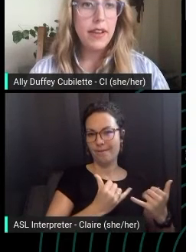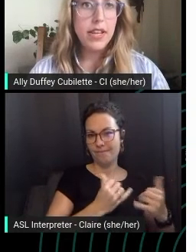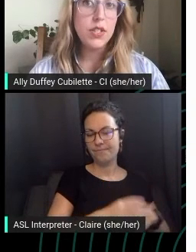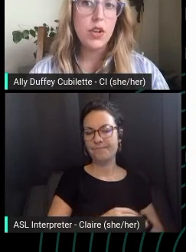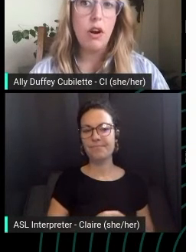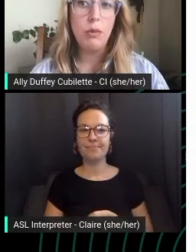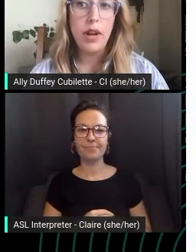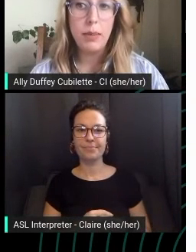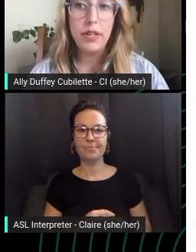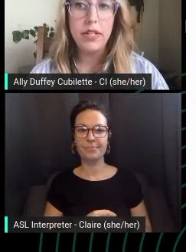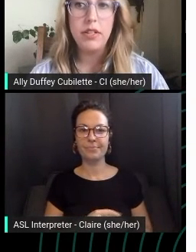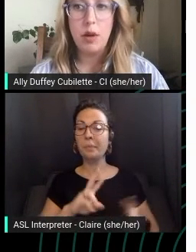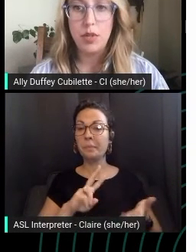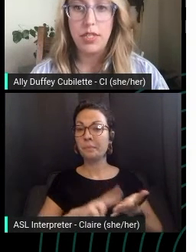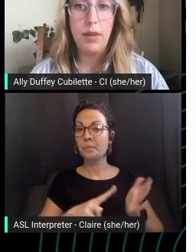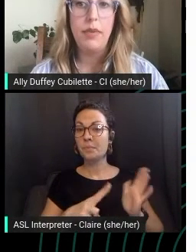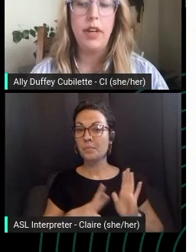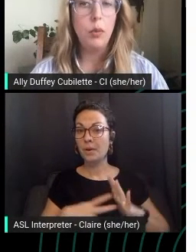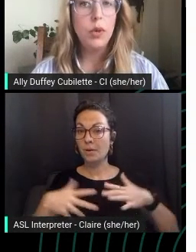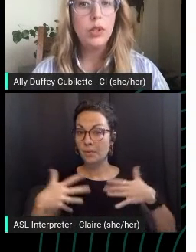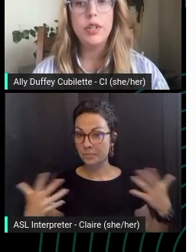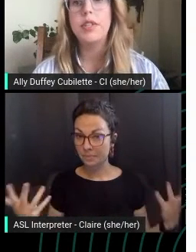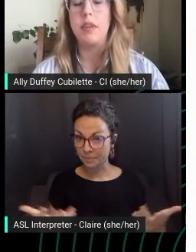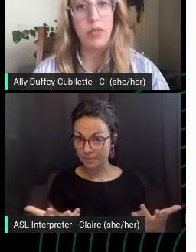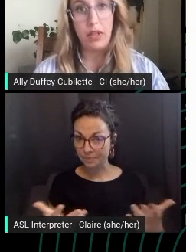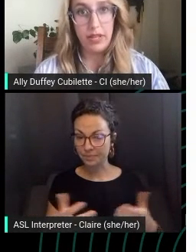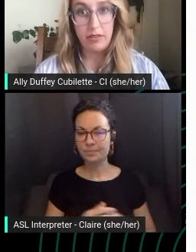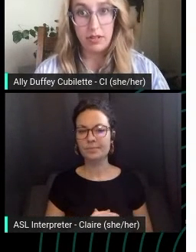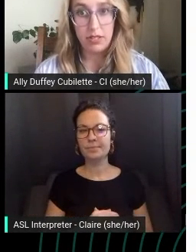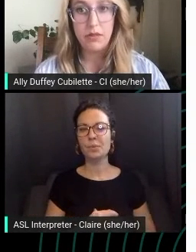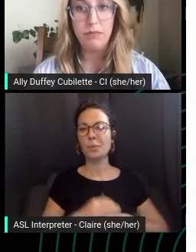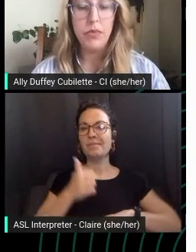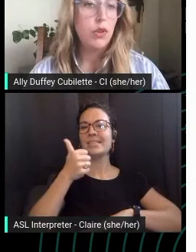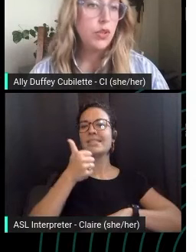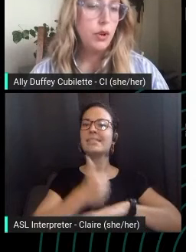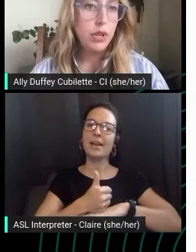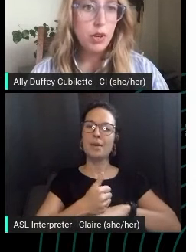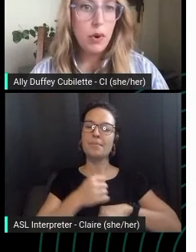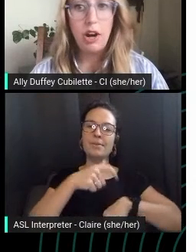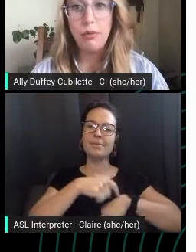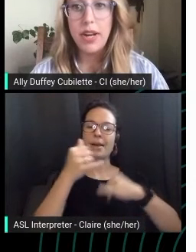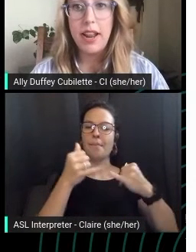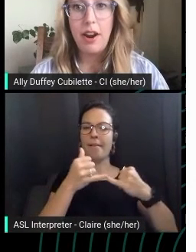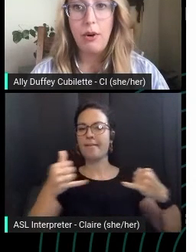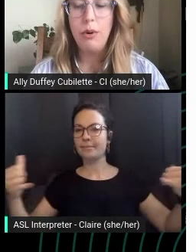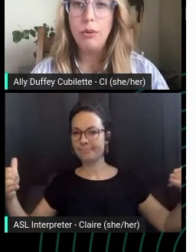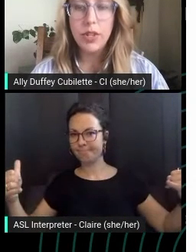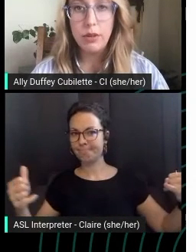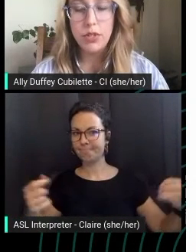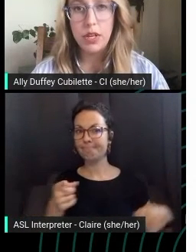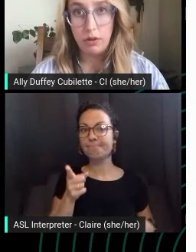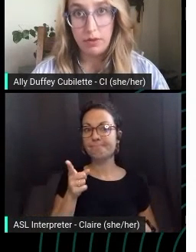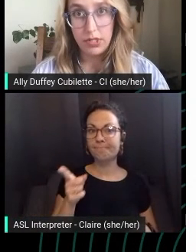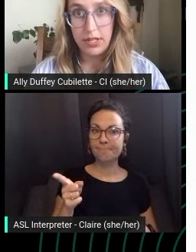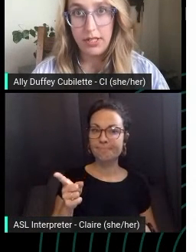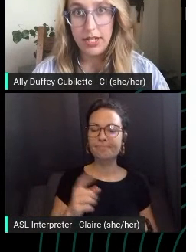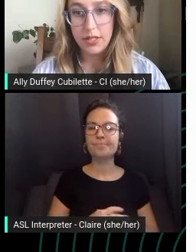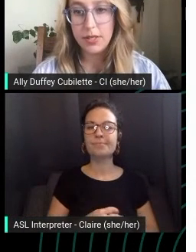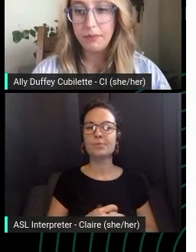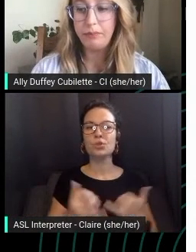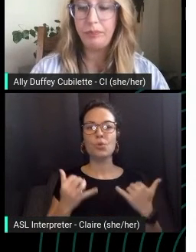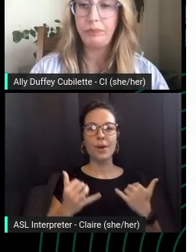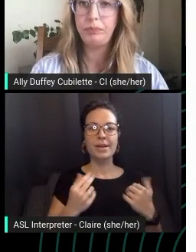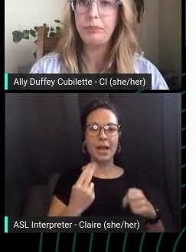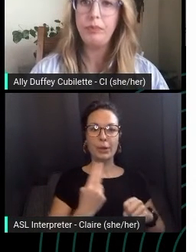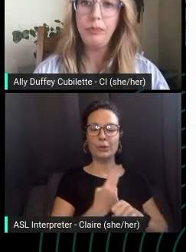So in that case, our recommended adoption timeline would look something like this. So here you are right now, only using universal